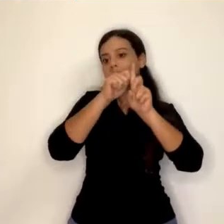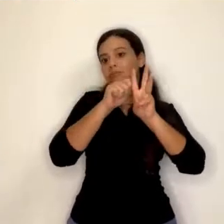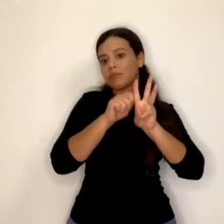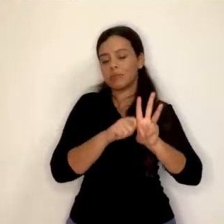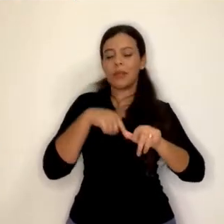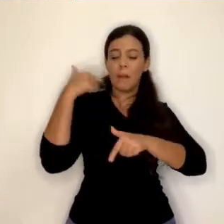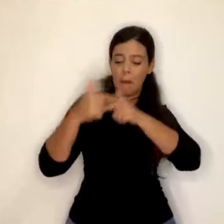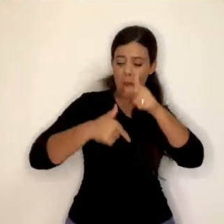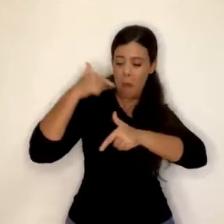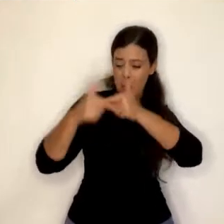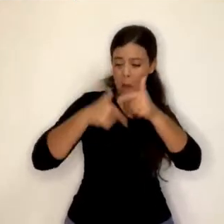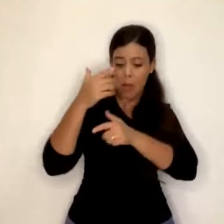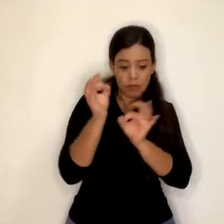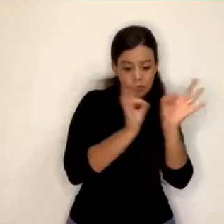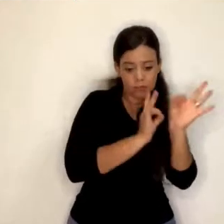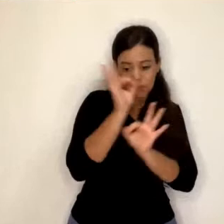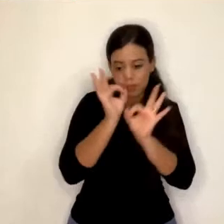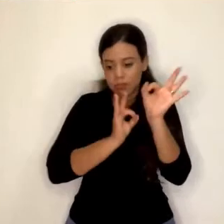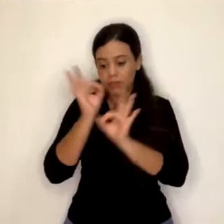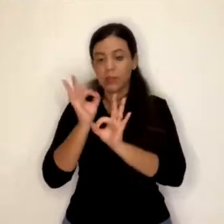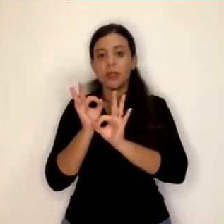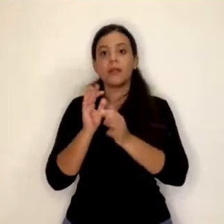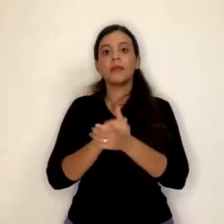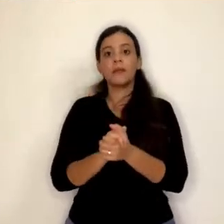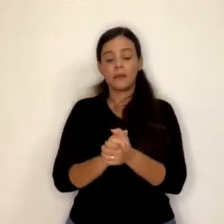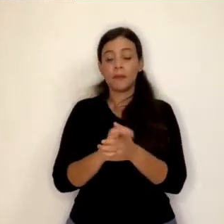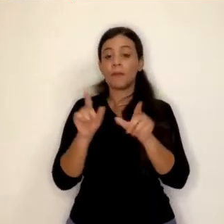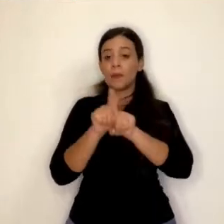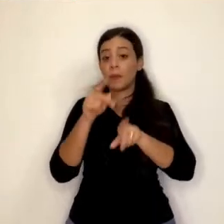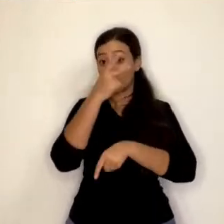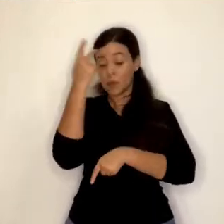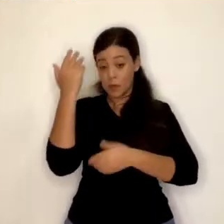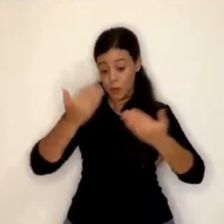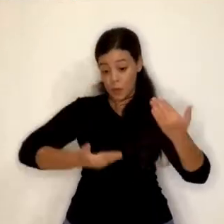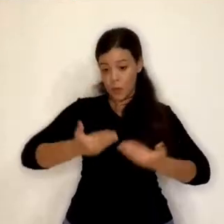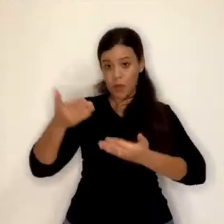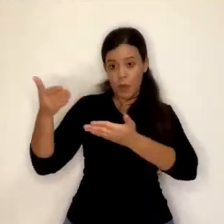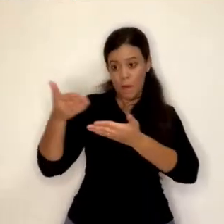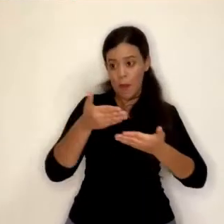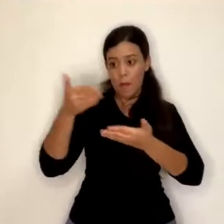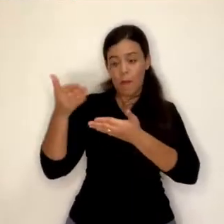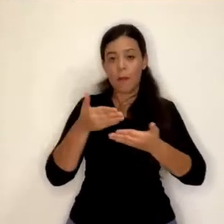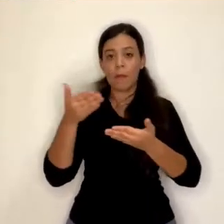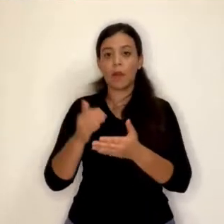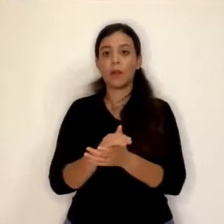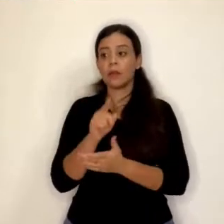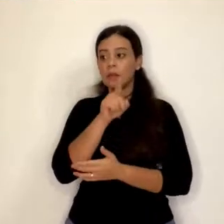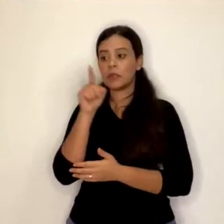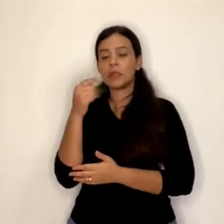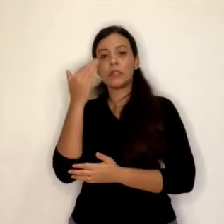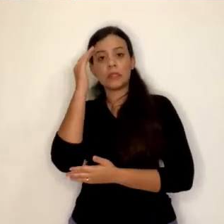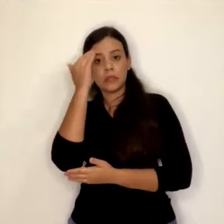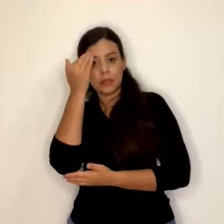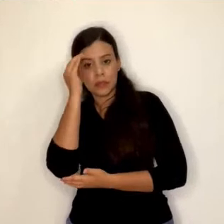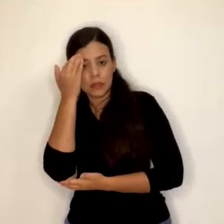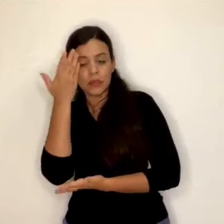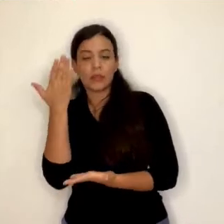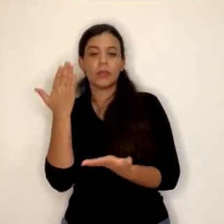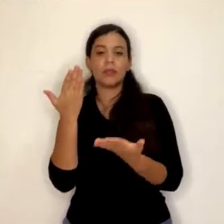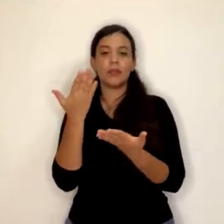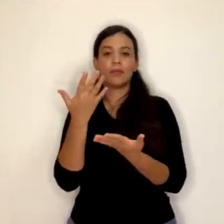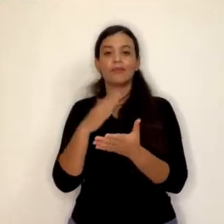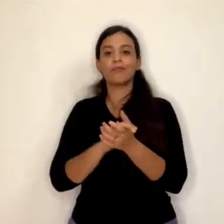volunteers who have been working so hard since October, 8 months of hard work, the people who